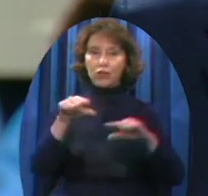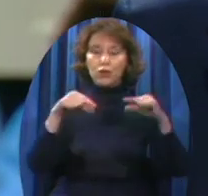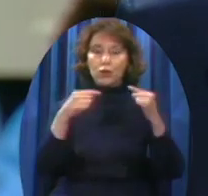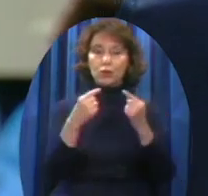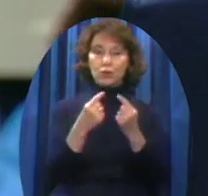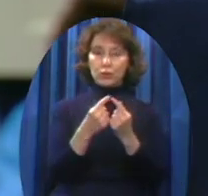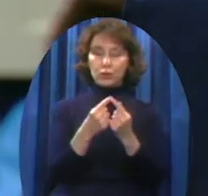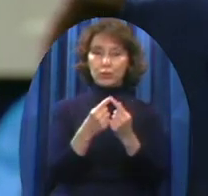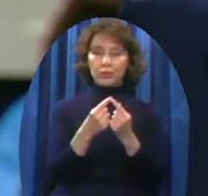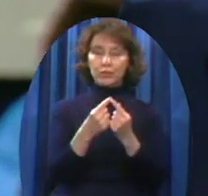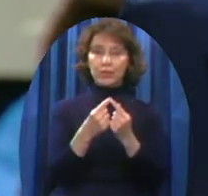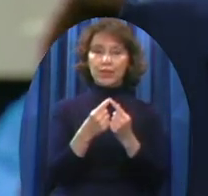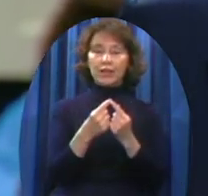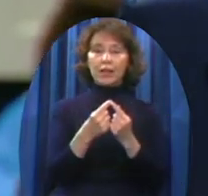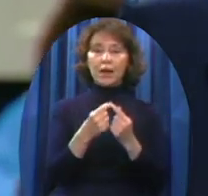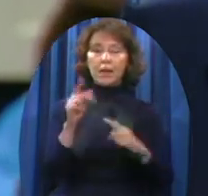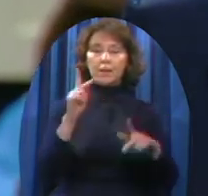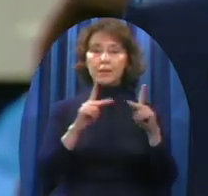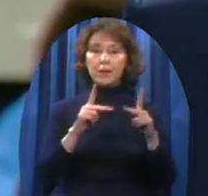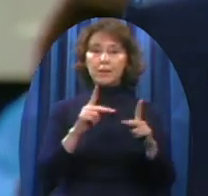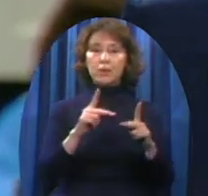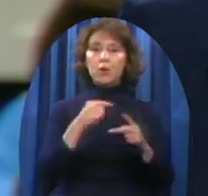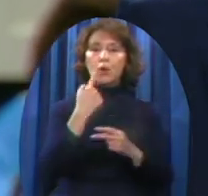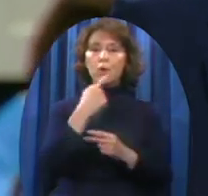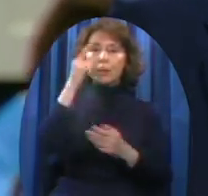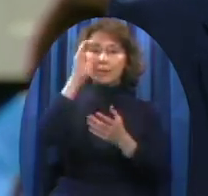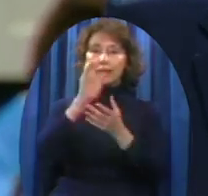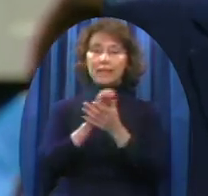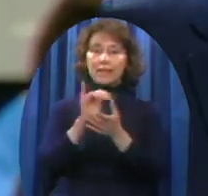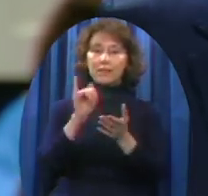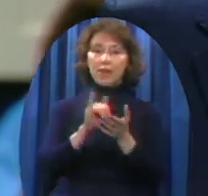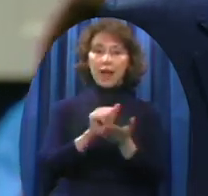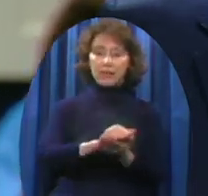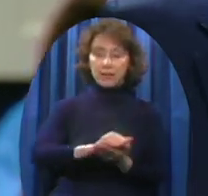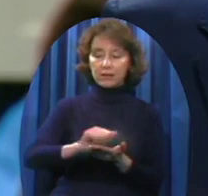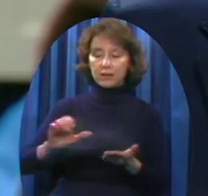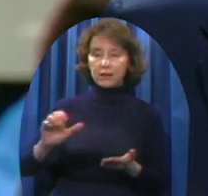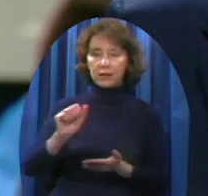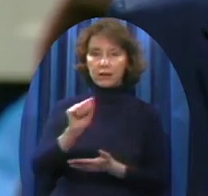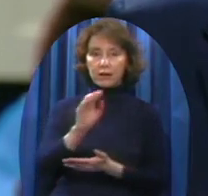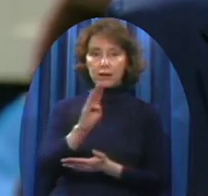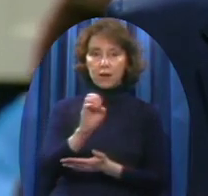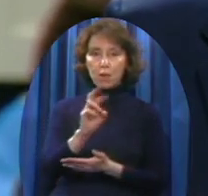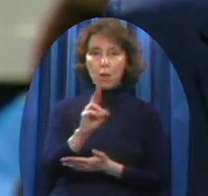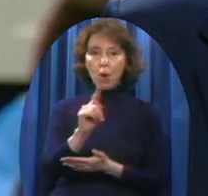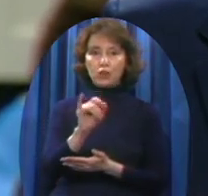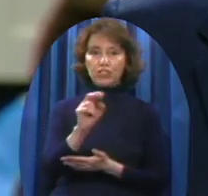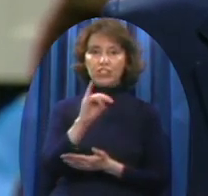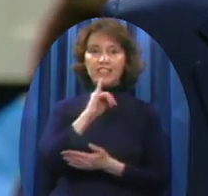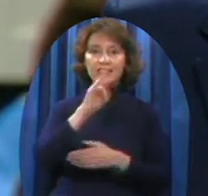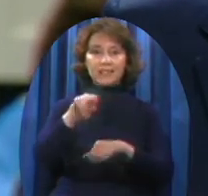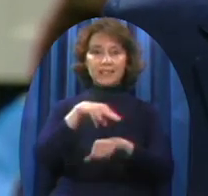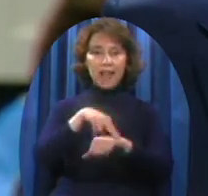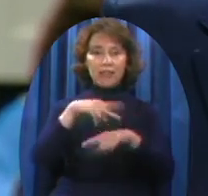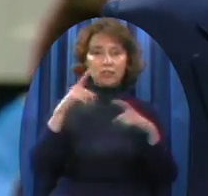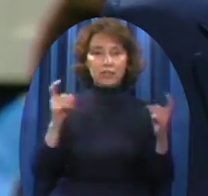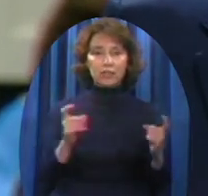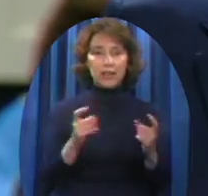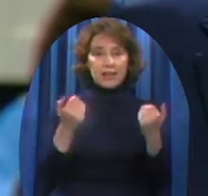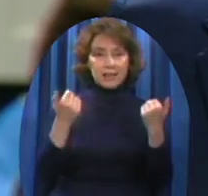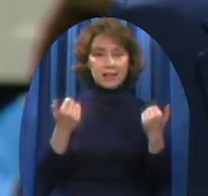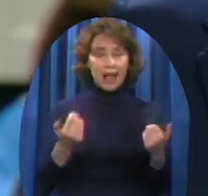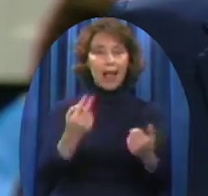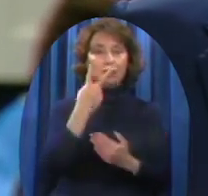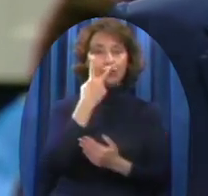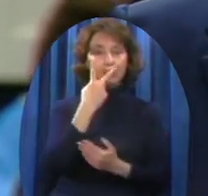believe that abortion is the national sin of America, you're beginning to see another lapel pin that many people are